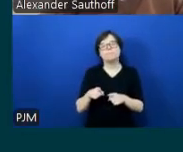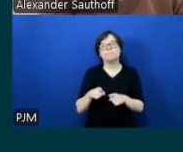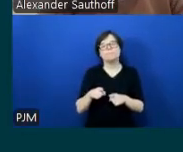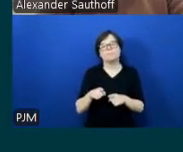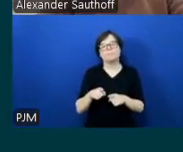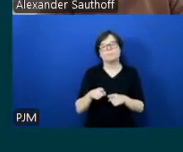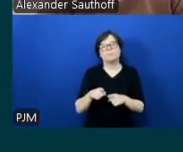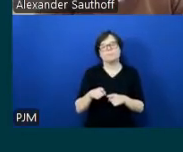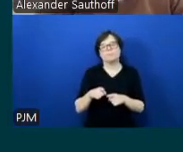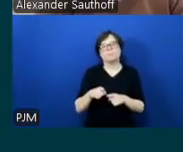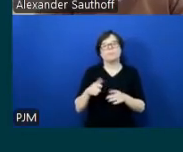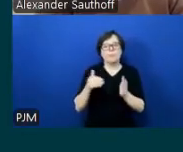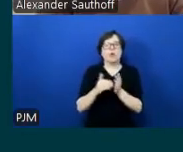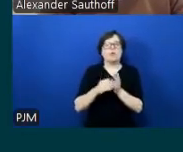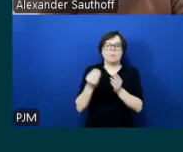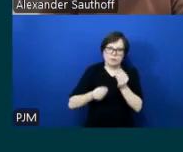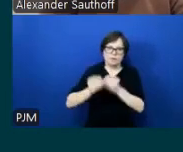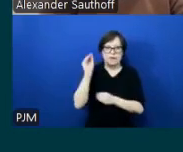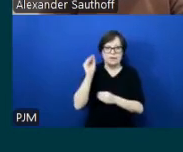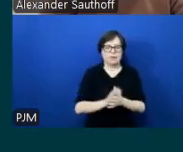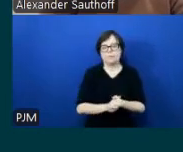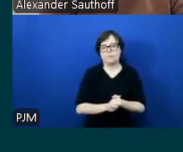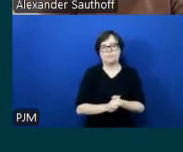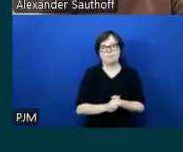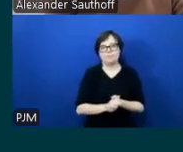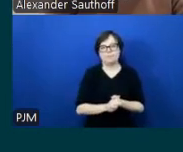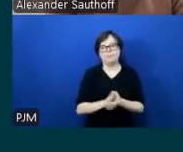for trees, for new trees to be planted.